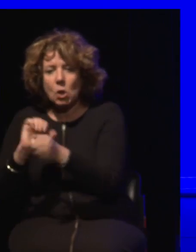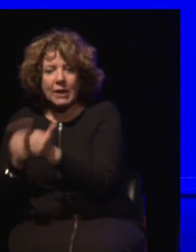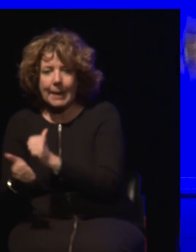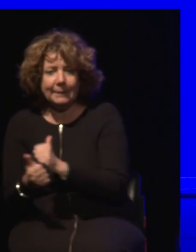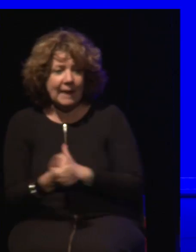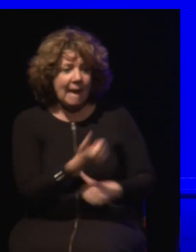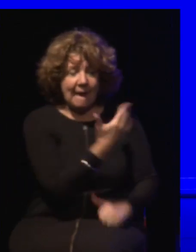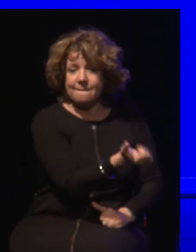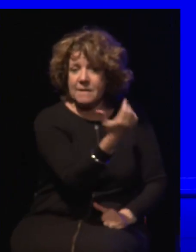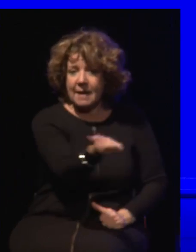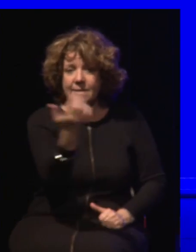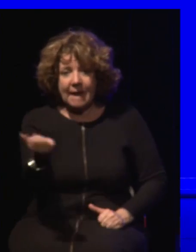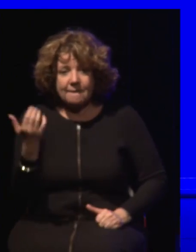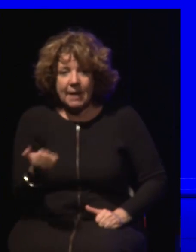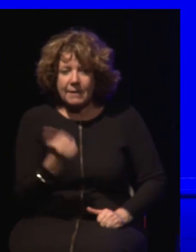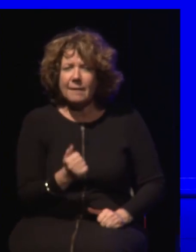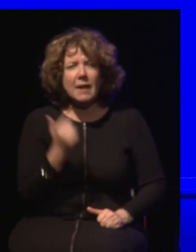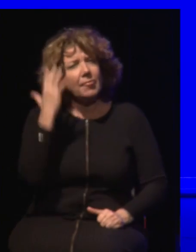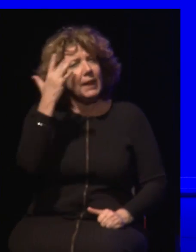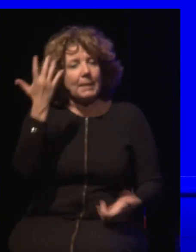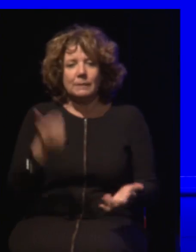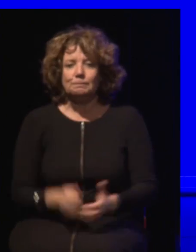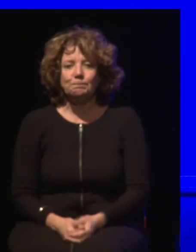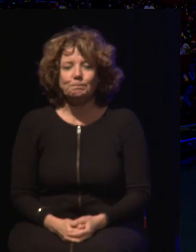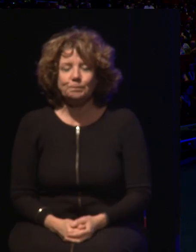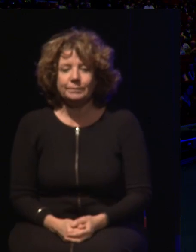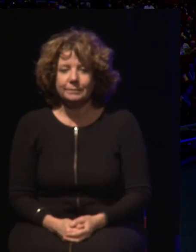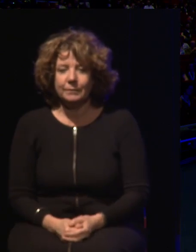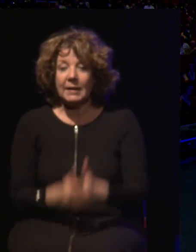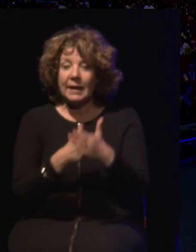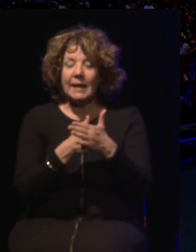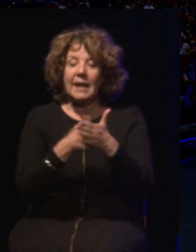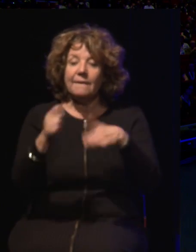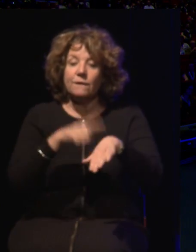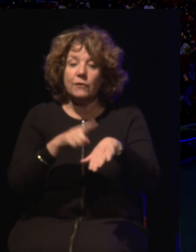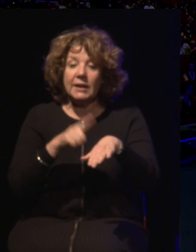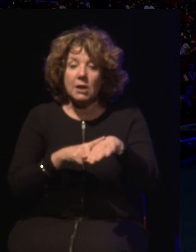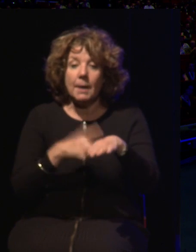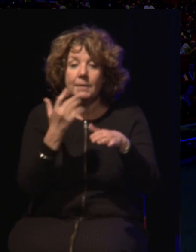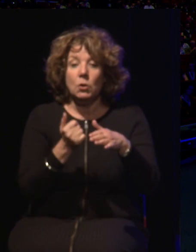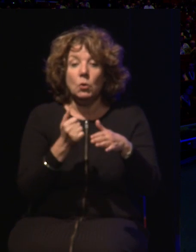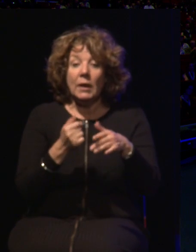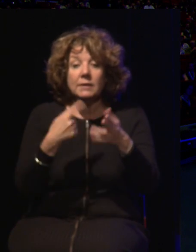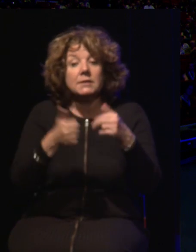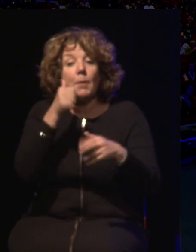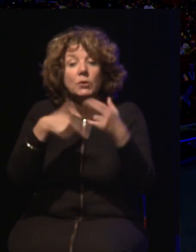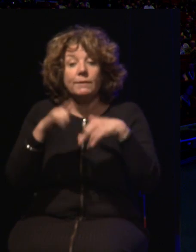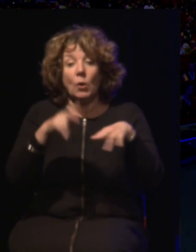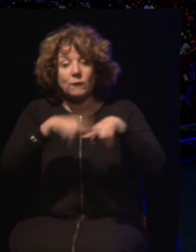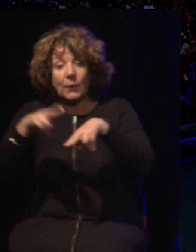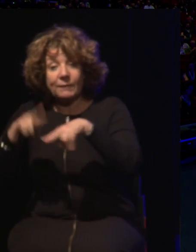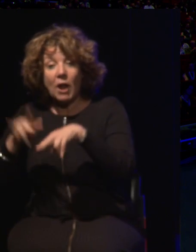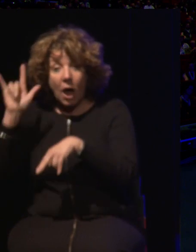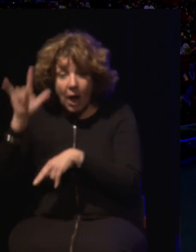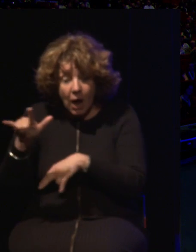you. Think about it. Every time you earn status points by flying, every